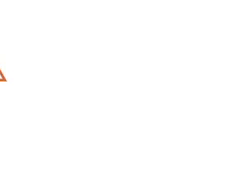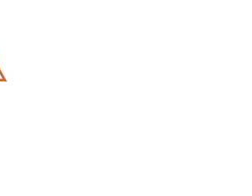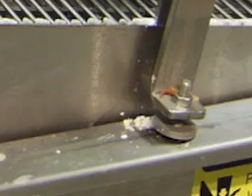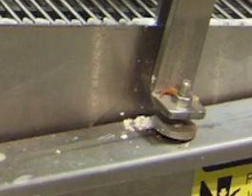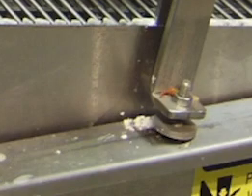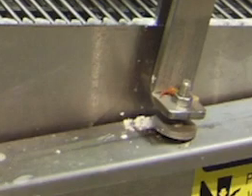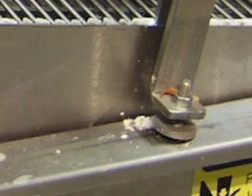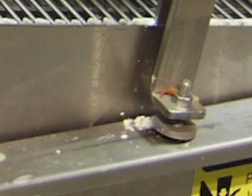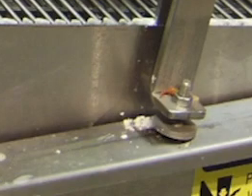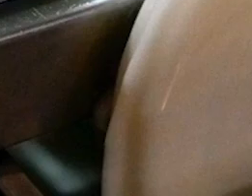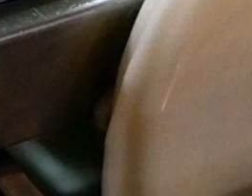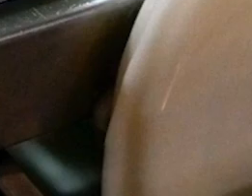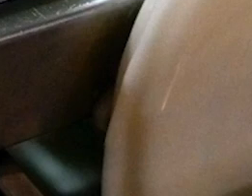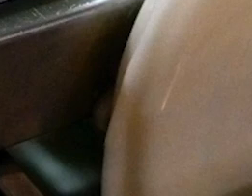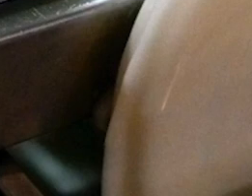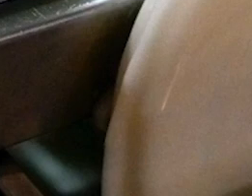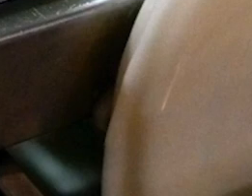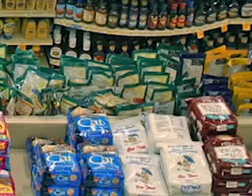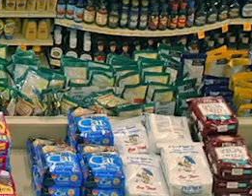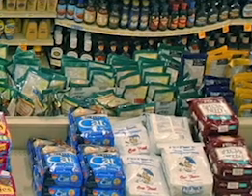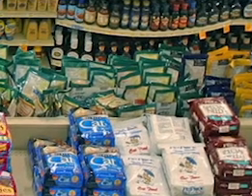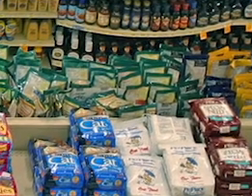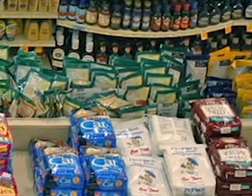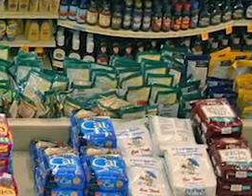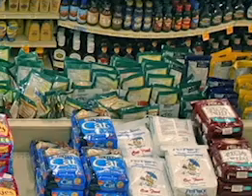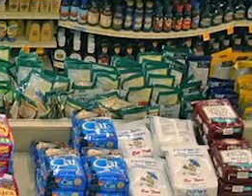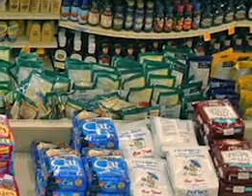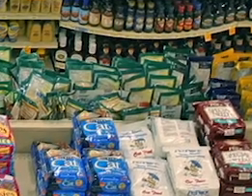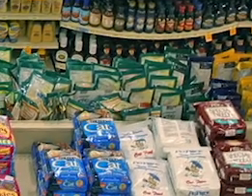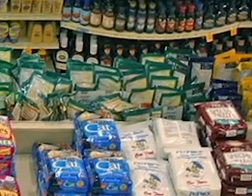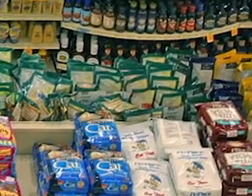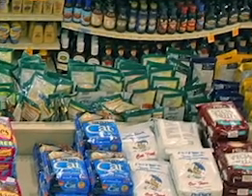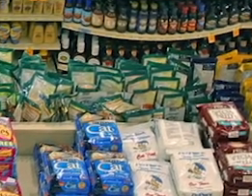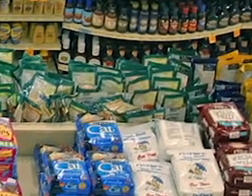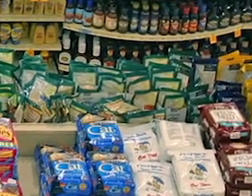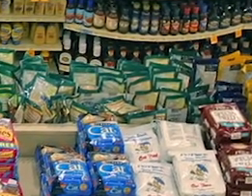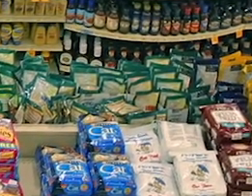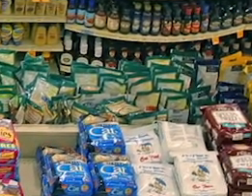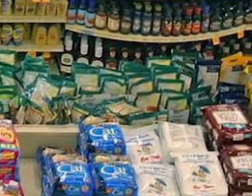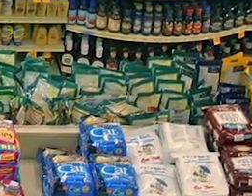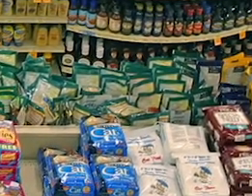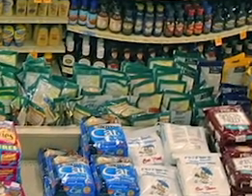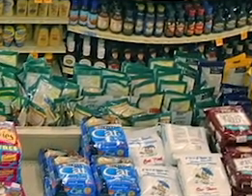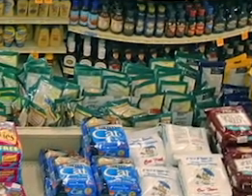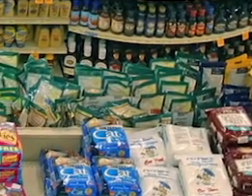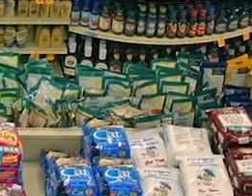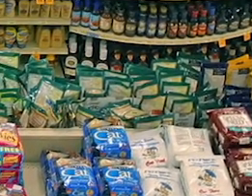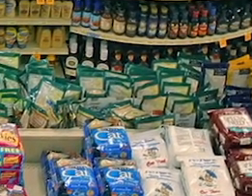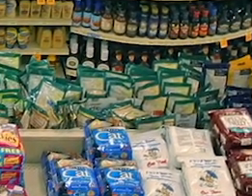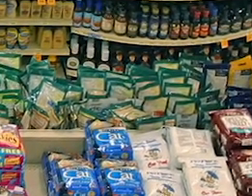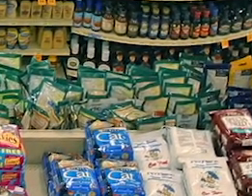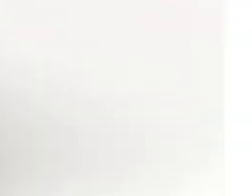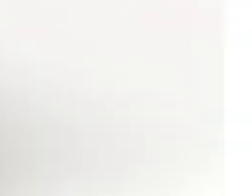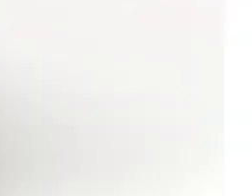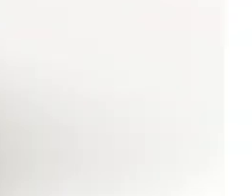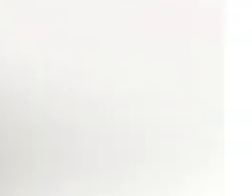obese. Engineered or hyperpalatable junk foods are products that are engineered to be cheap, have long shelf life, and taste